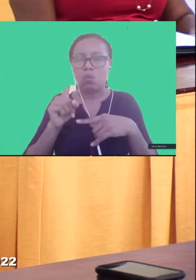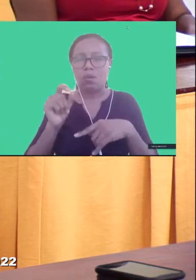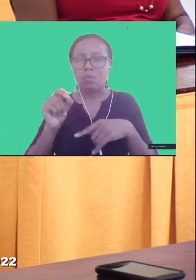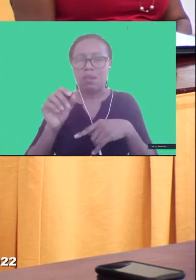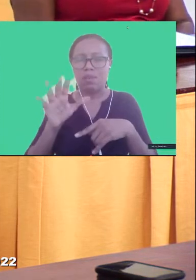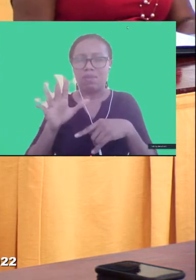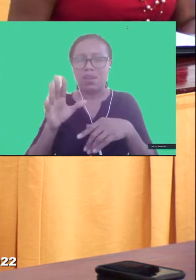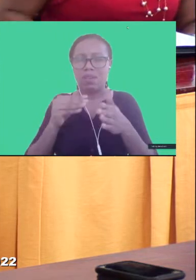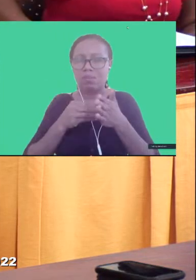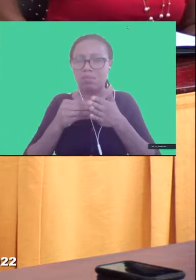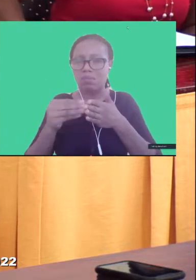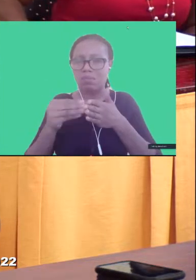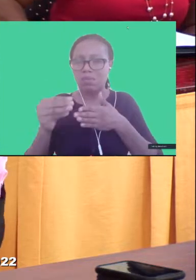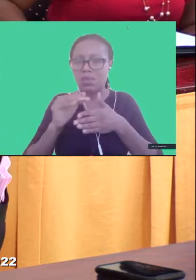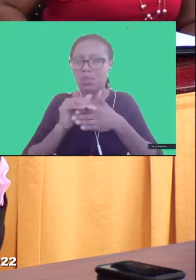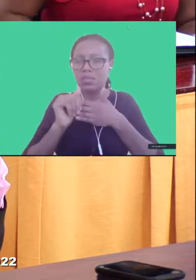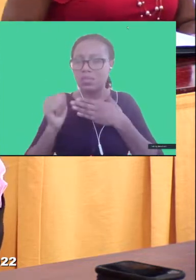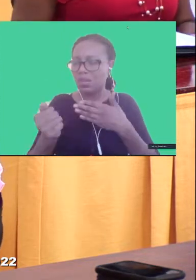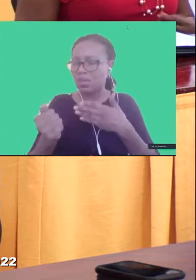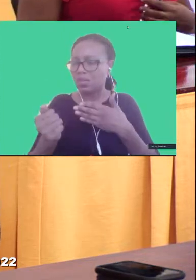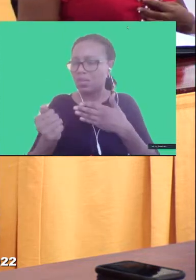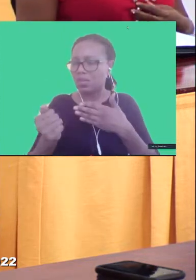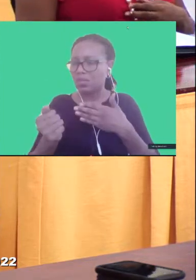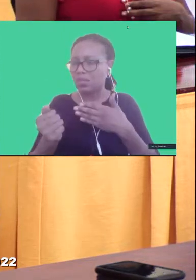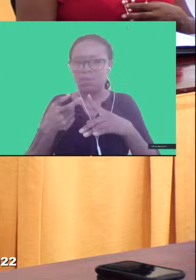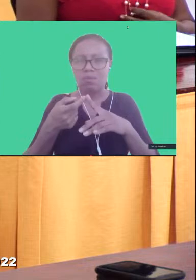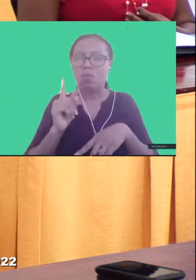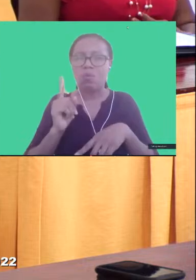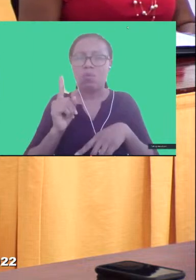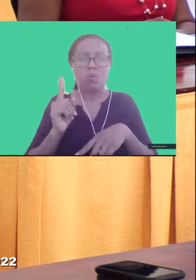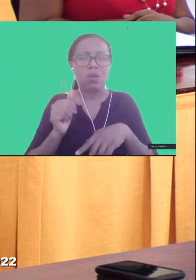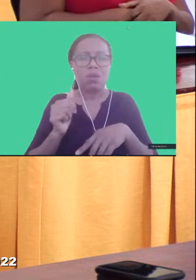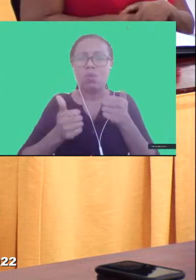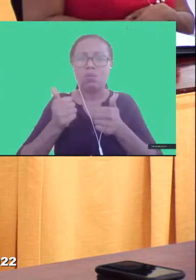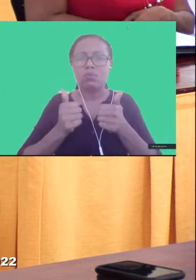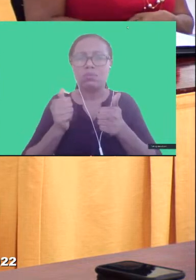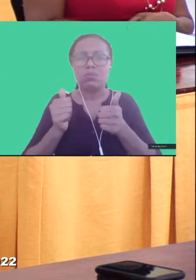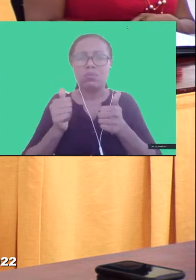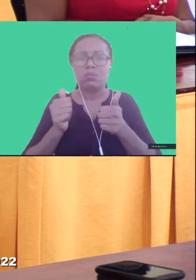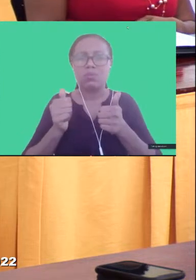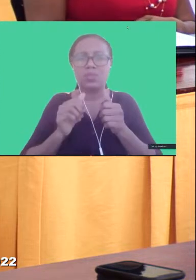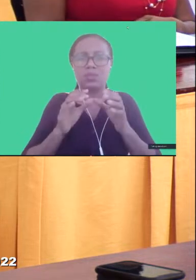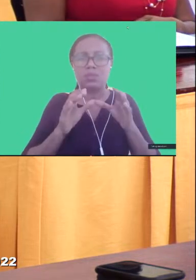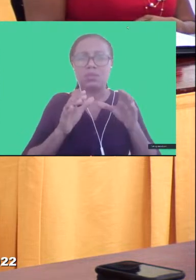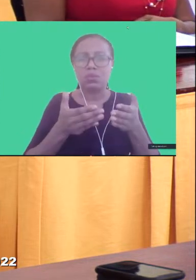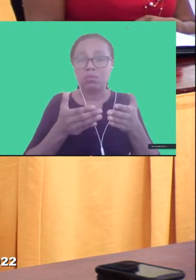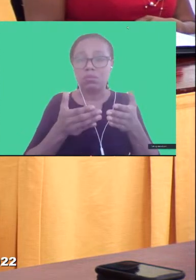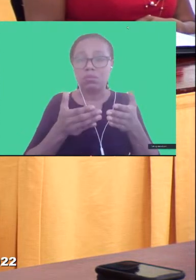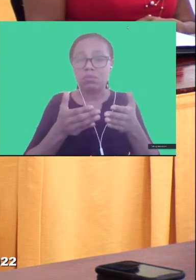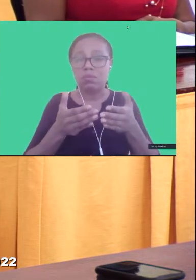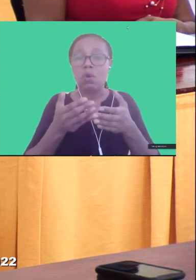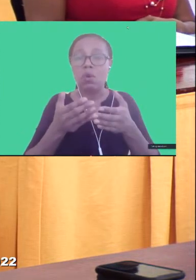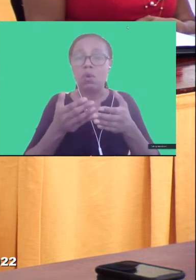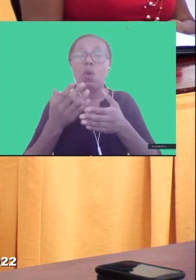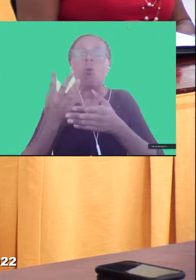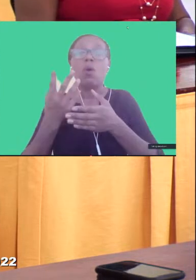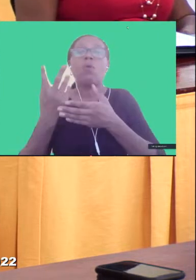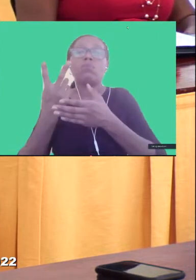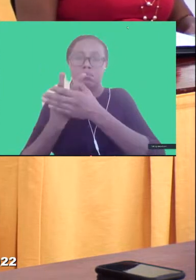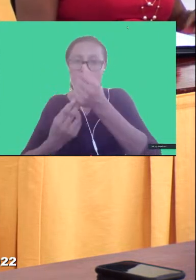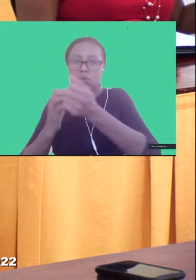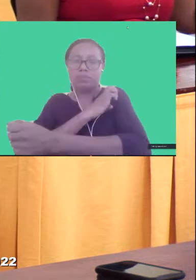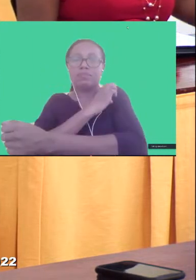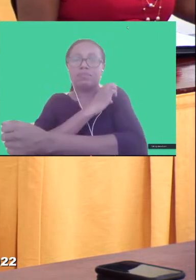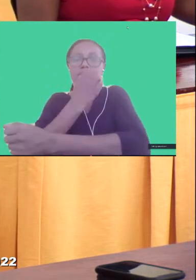take a detailed note while he was speaking. It's both for energy? Oh, both for energy. So PS Energy will speak to both of those, and I will